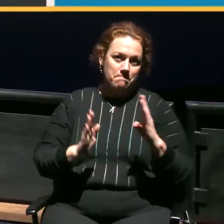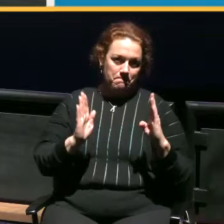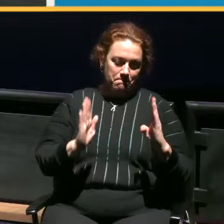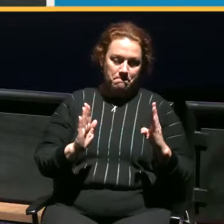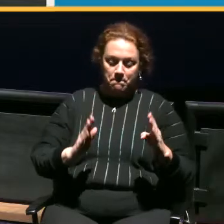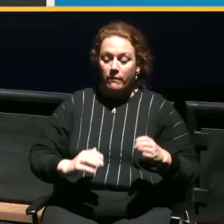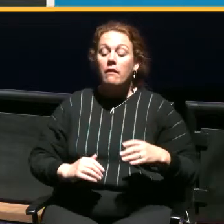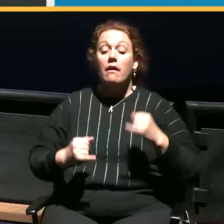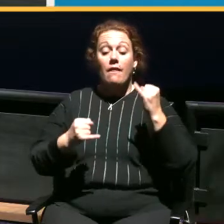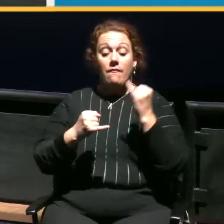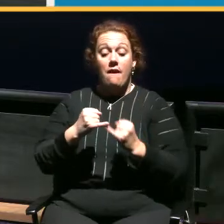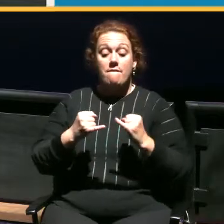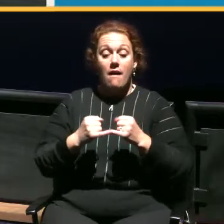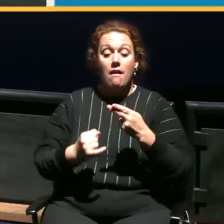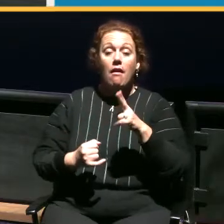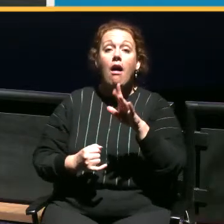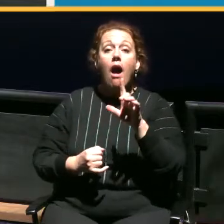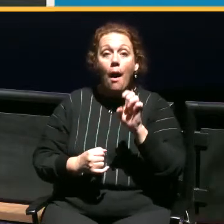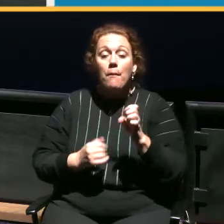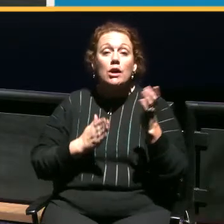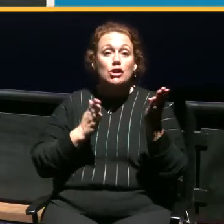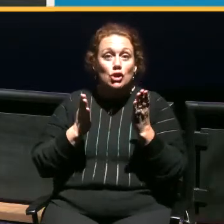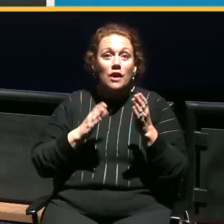Hubble servicing mission,